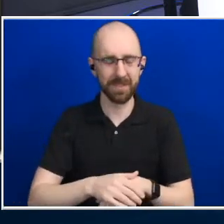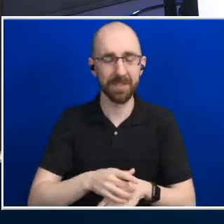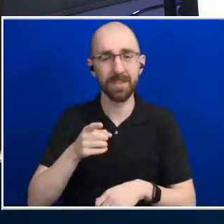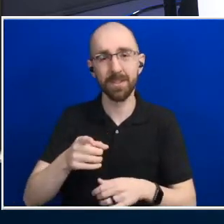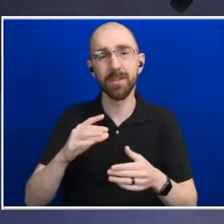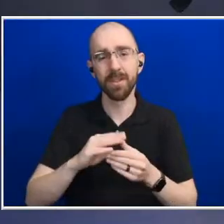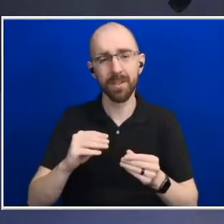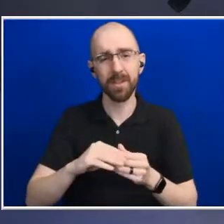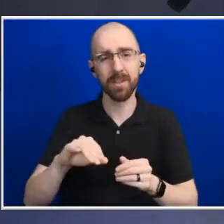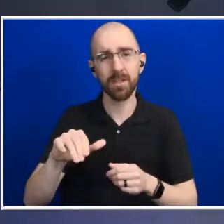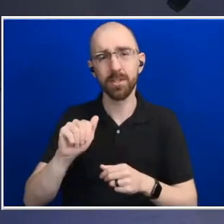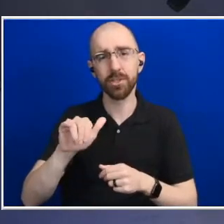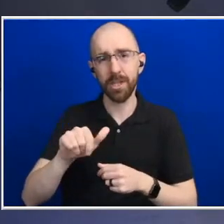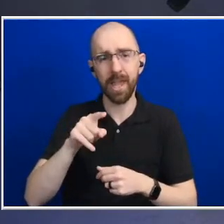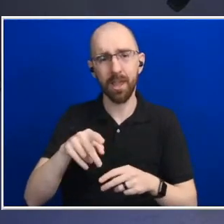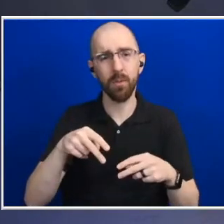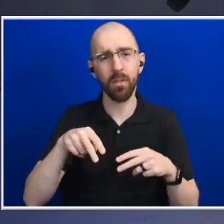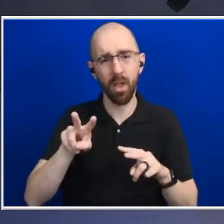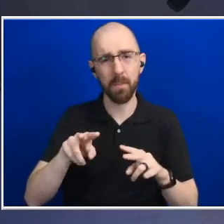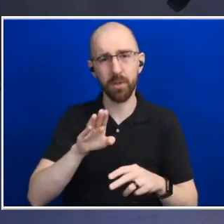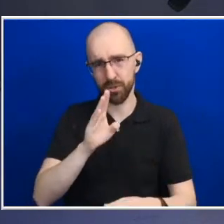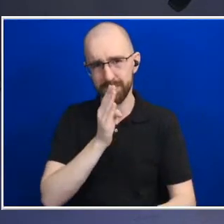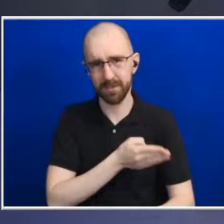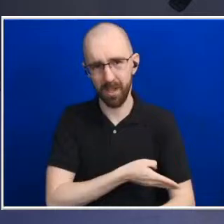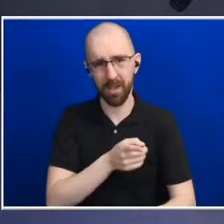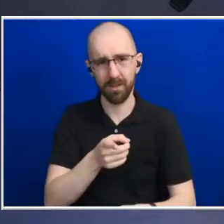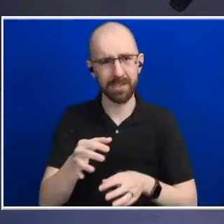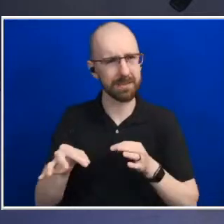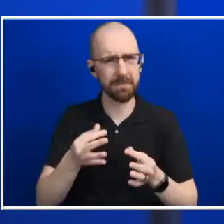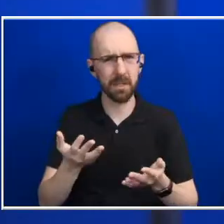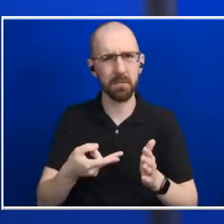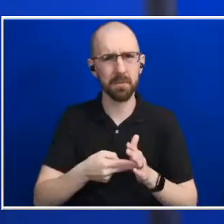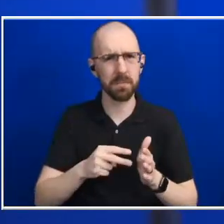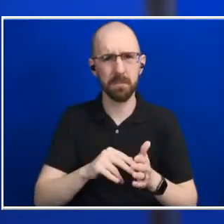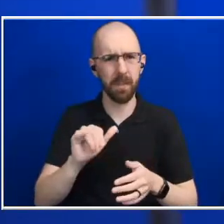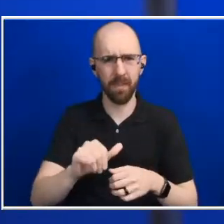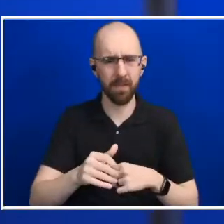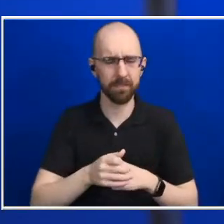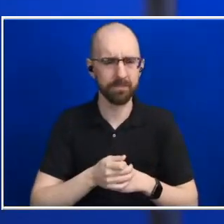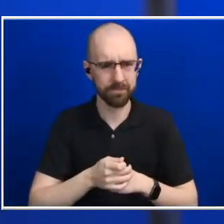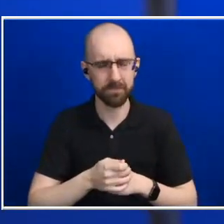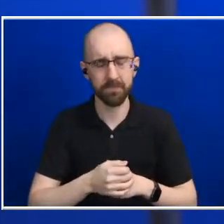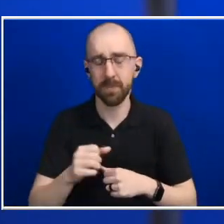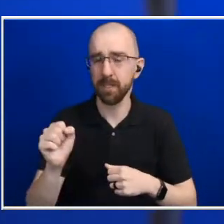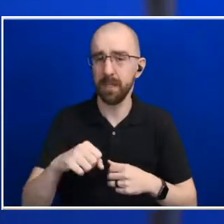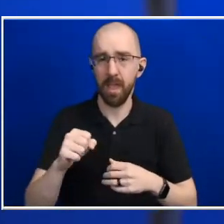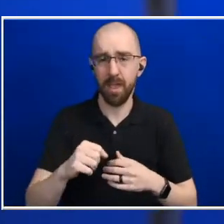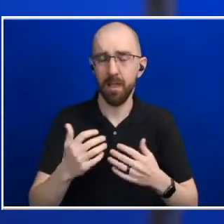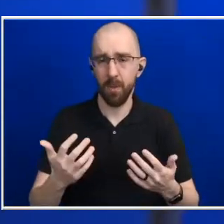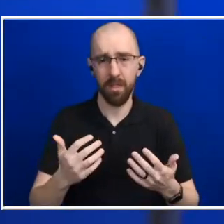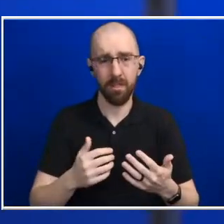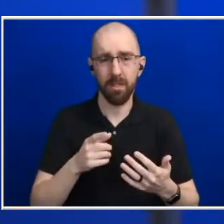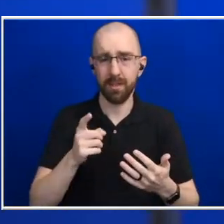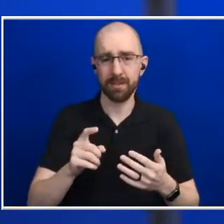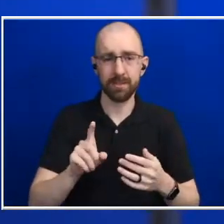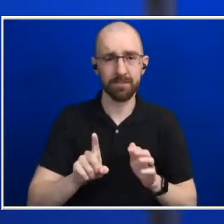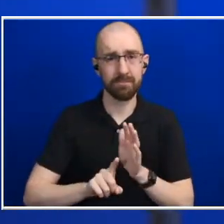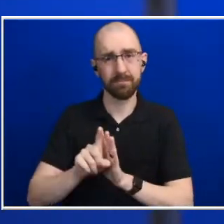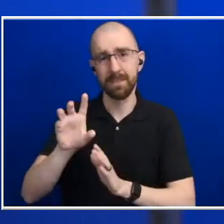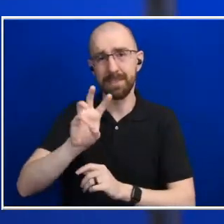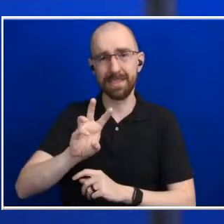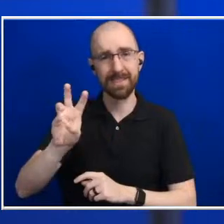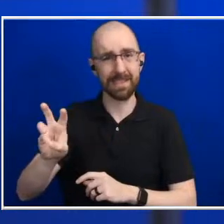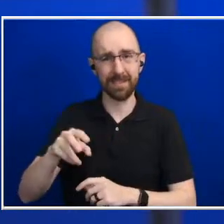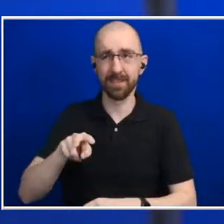look up to your son. Explain what you mean. Yeah, well, he is 6'6", so it's hard not to.